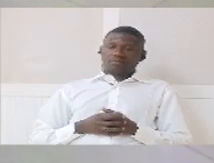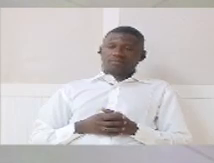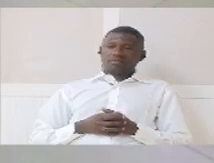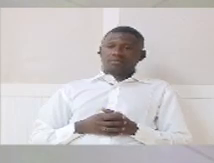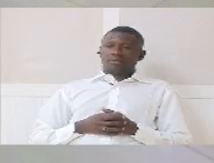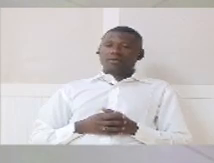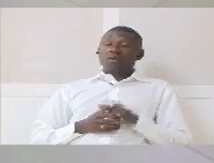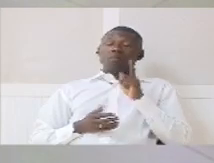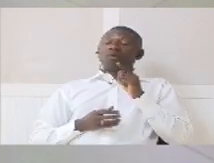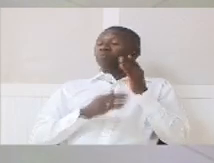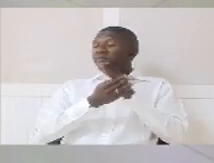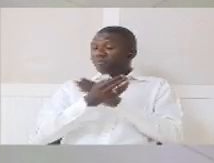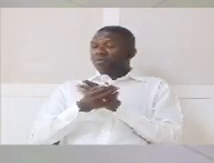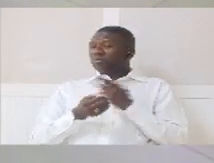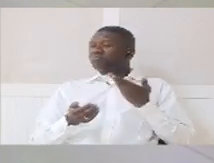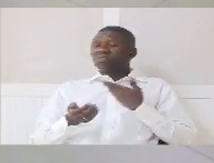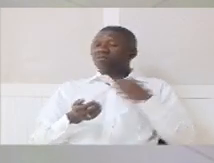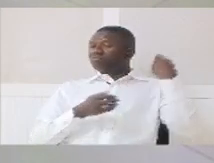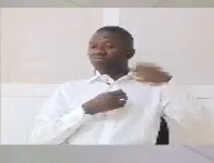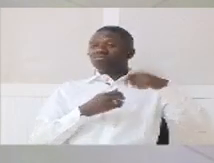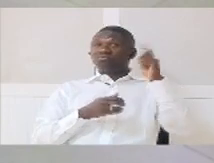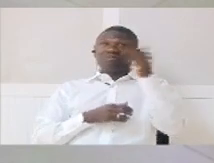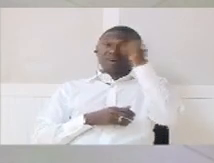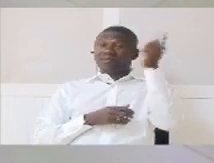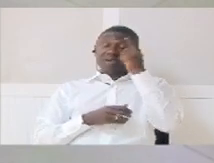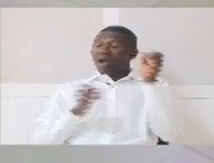was Fantij? But before,